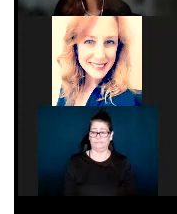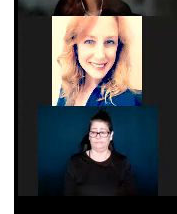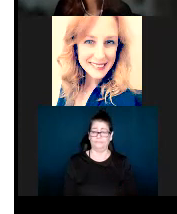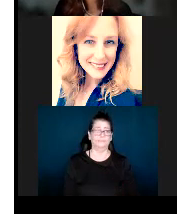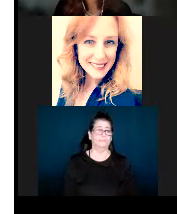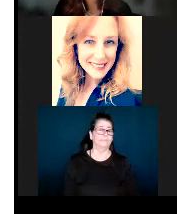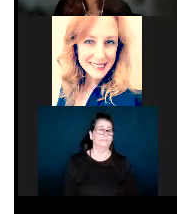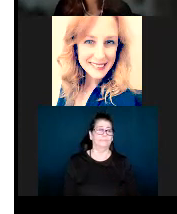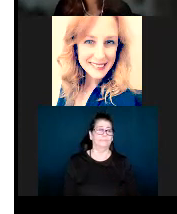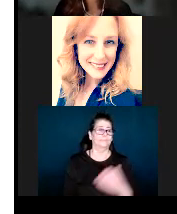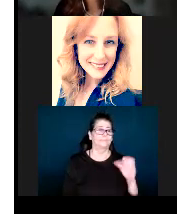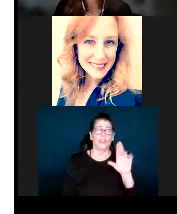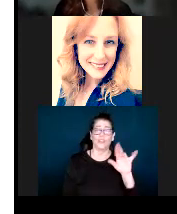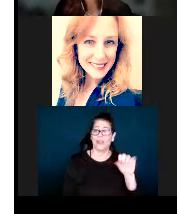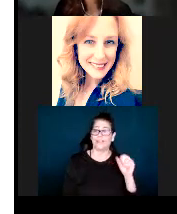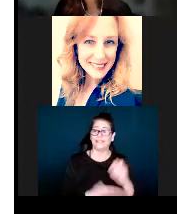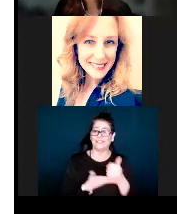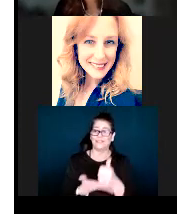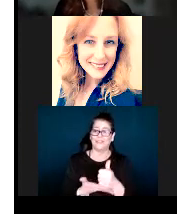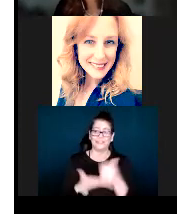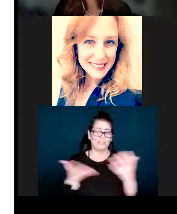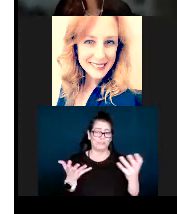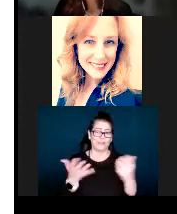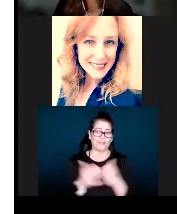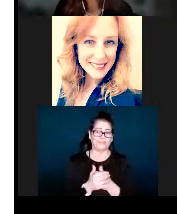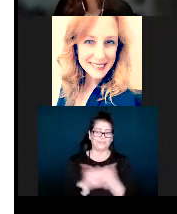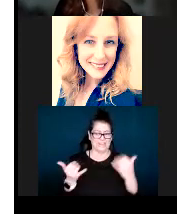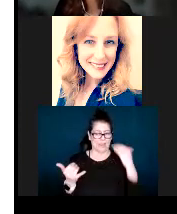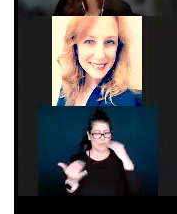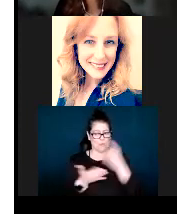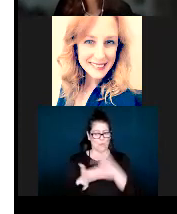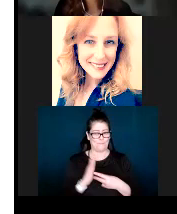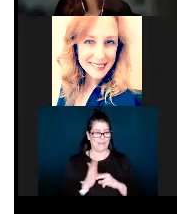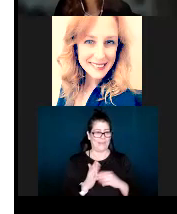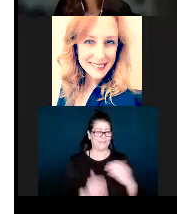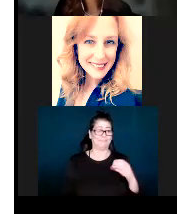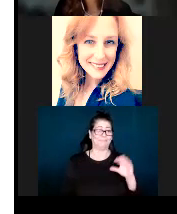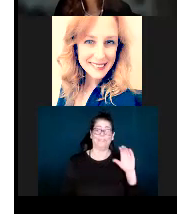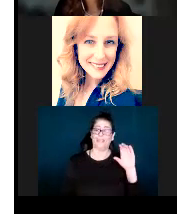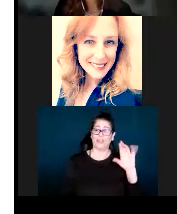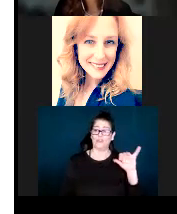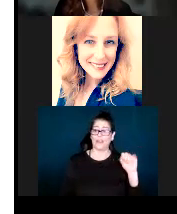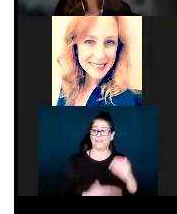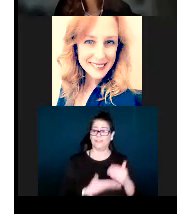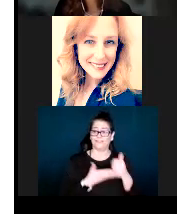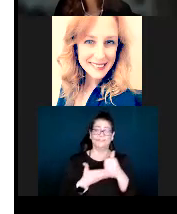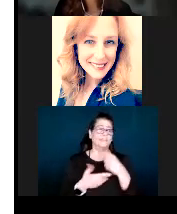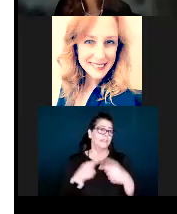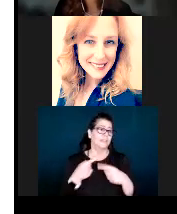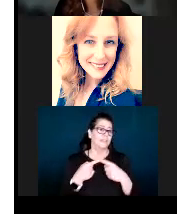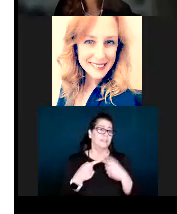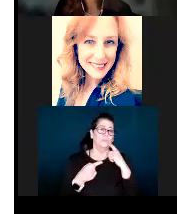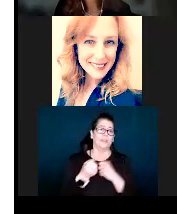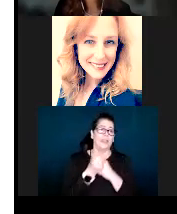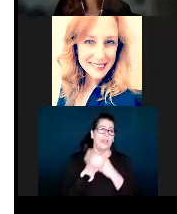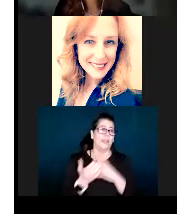So what is crisis intervention, now that we've established what a crisis is? Crisis intervention is when an advocate identifies,